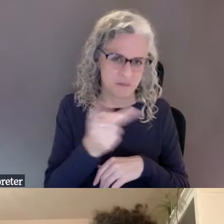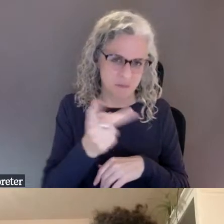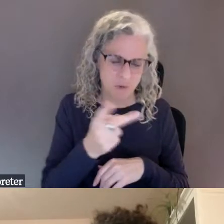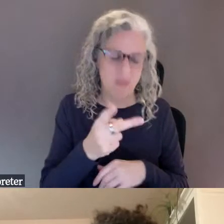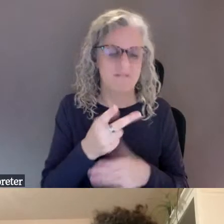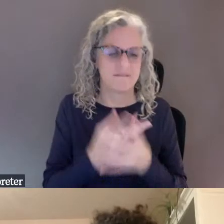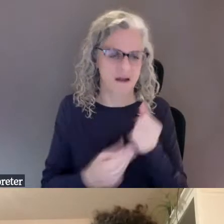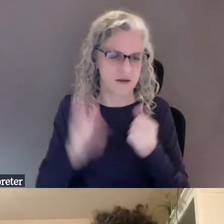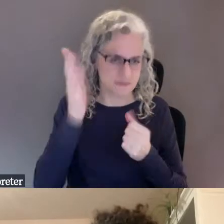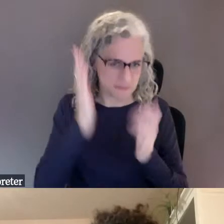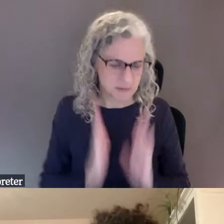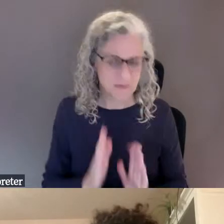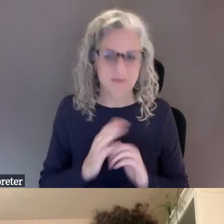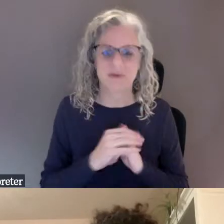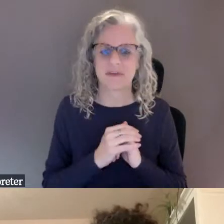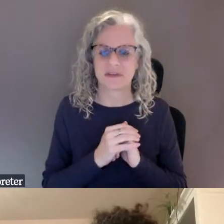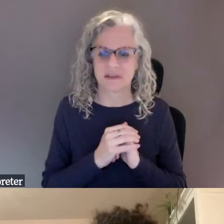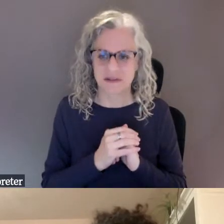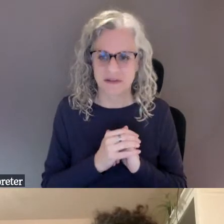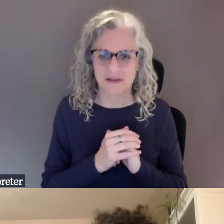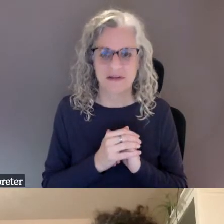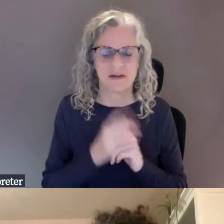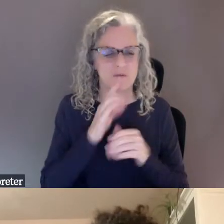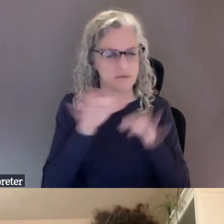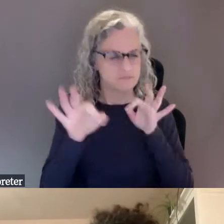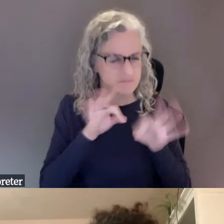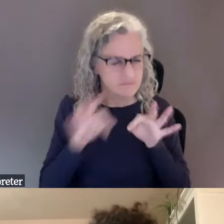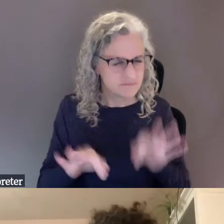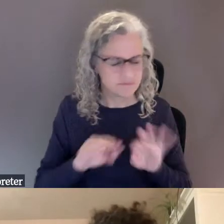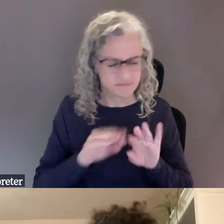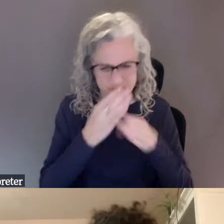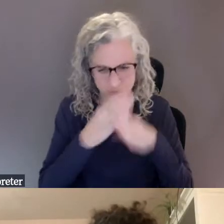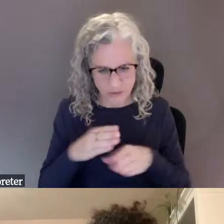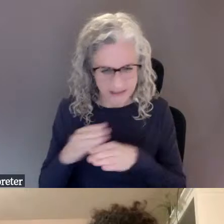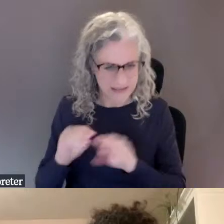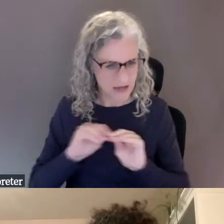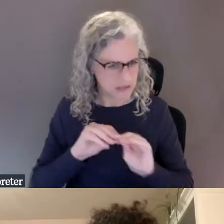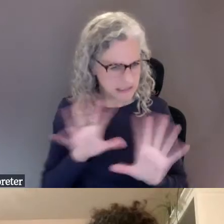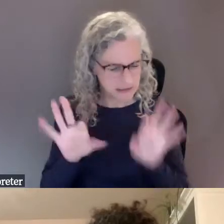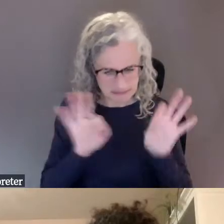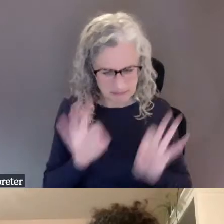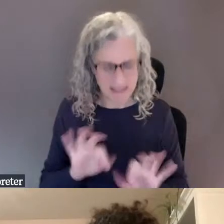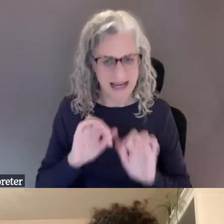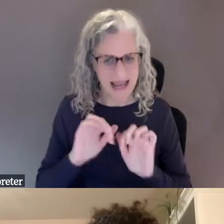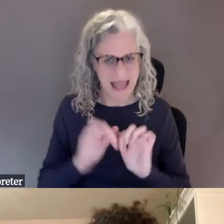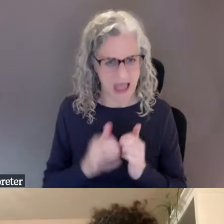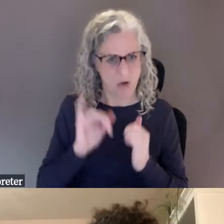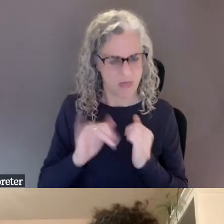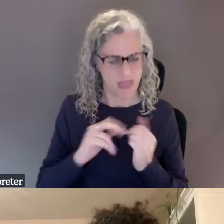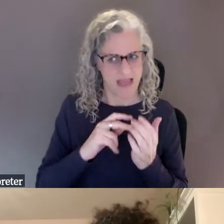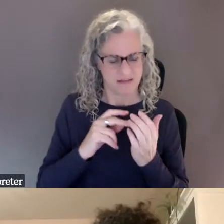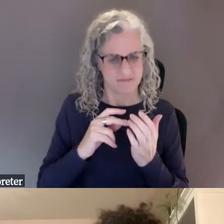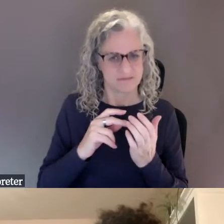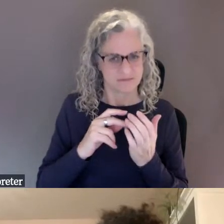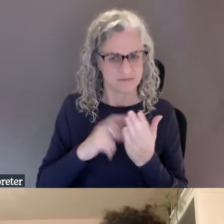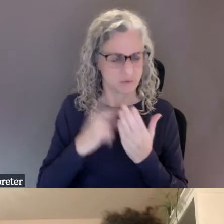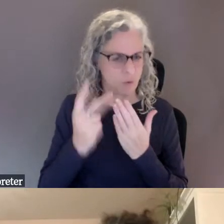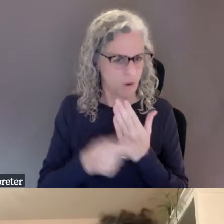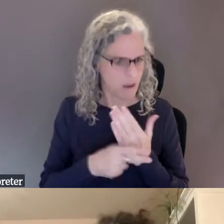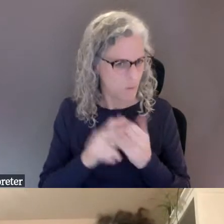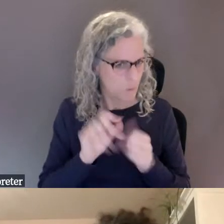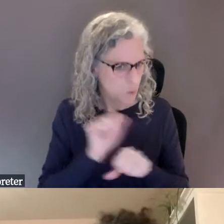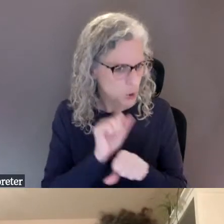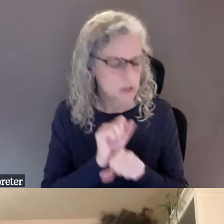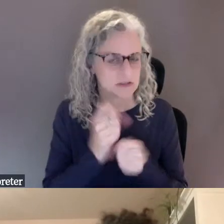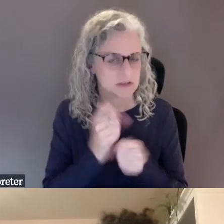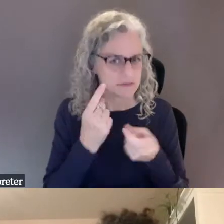Lydia for breaking down really clearly how this campaigning actually works, and what it takes to